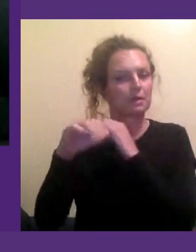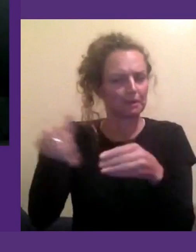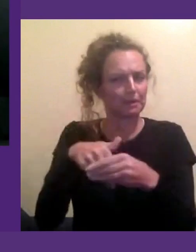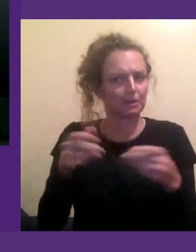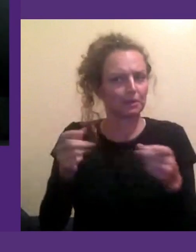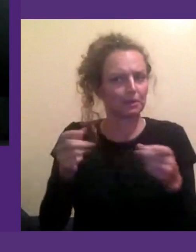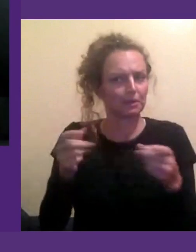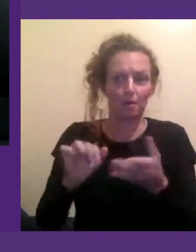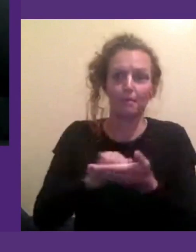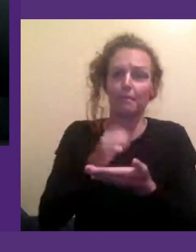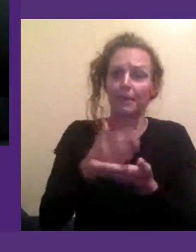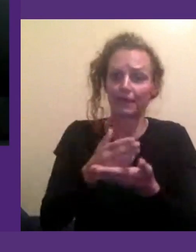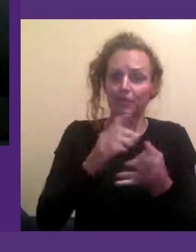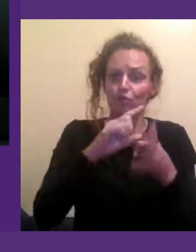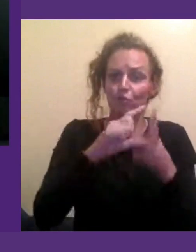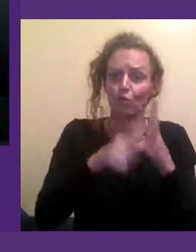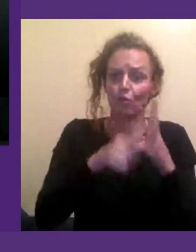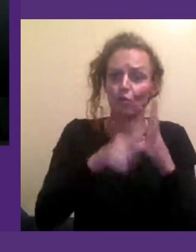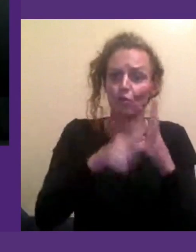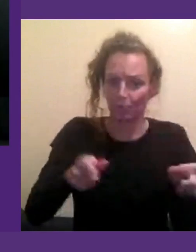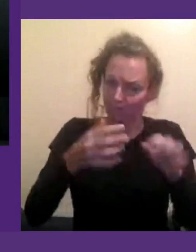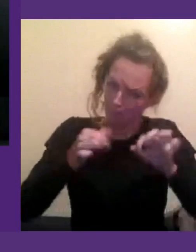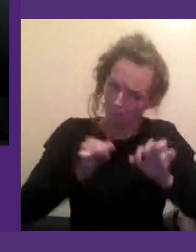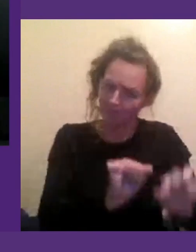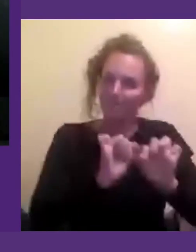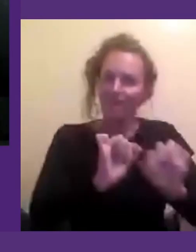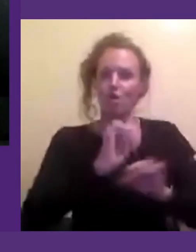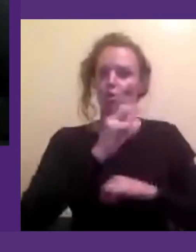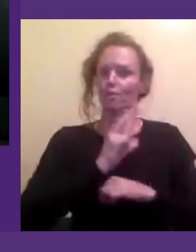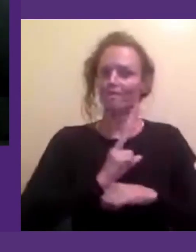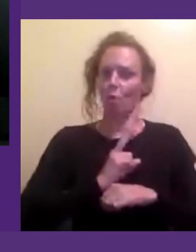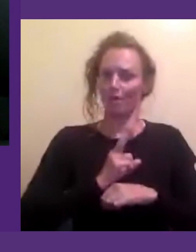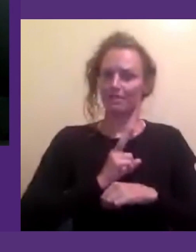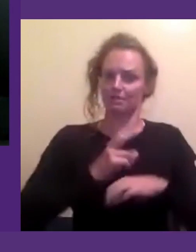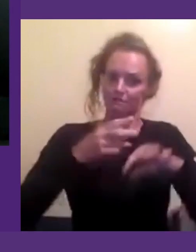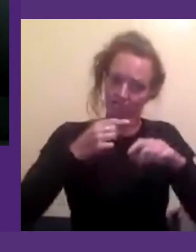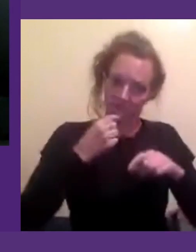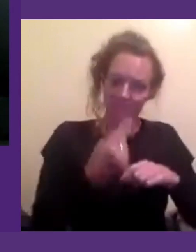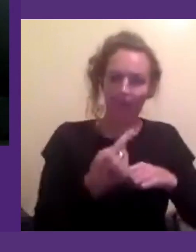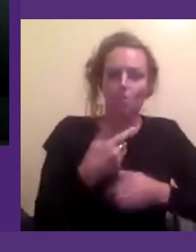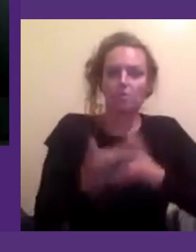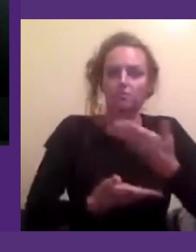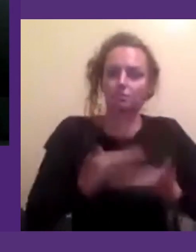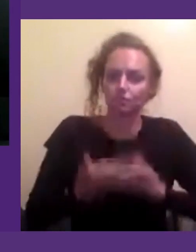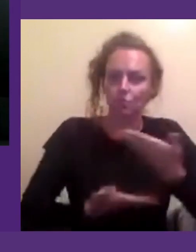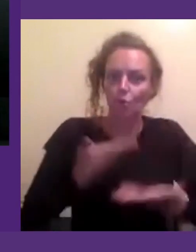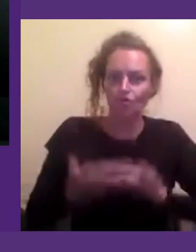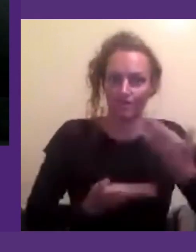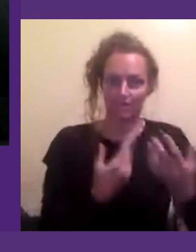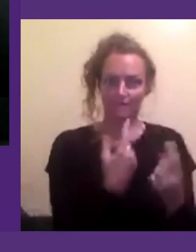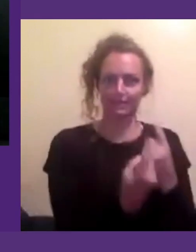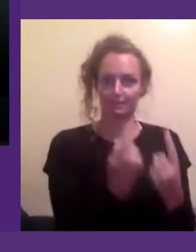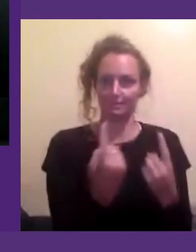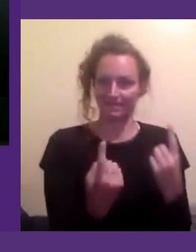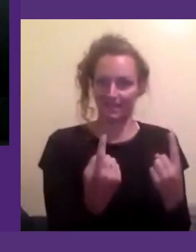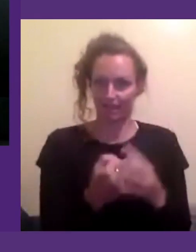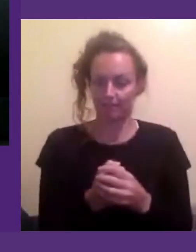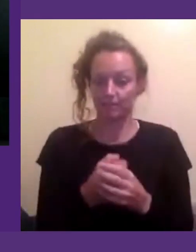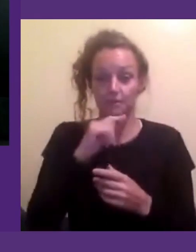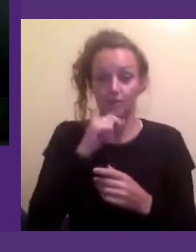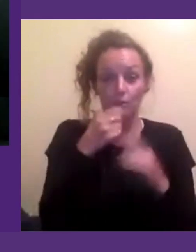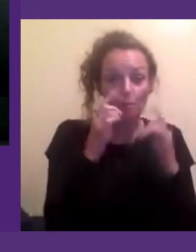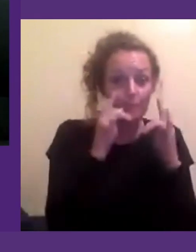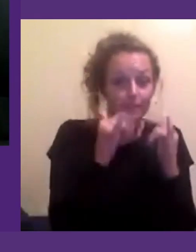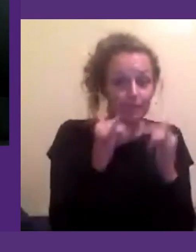their own voice and tell their own stories wherever possible. So there will be sense checking against able gaze, where assumptions and projections about